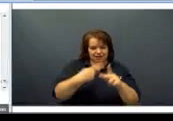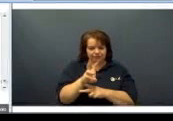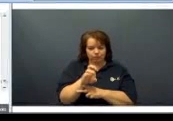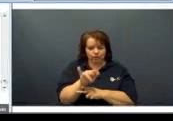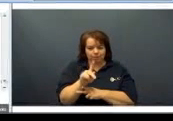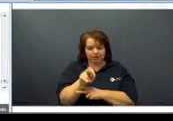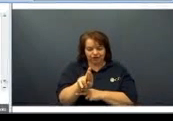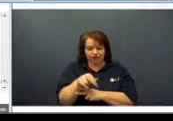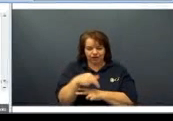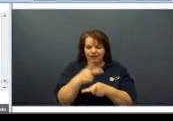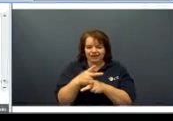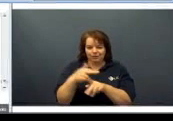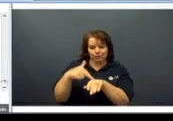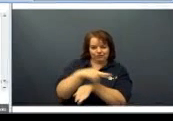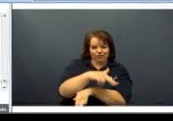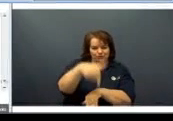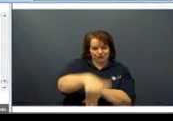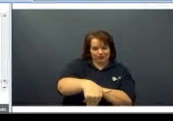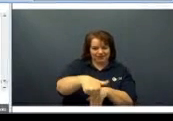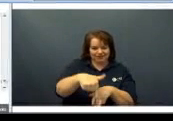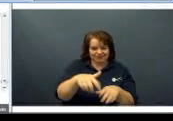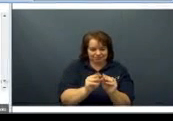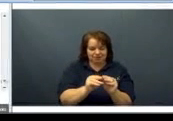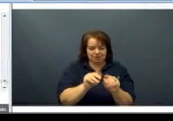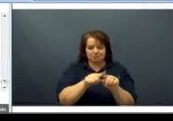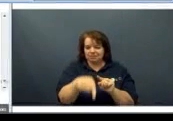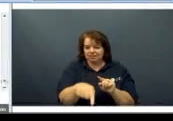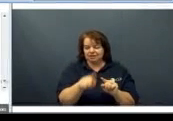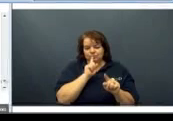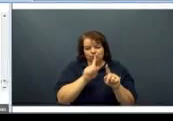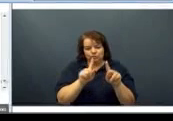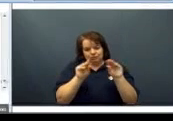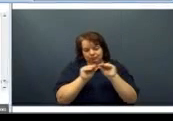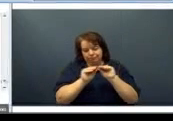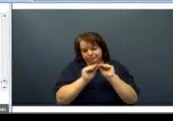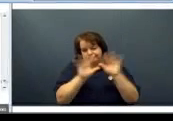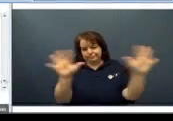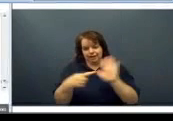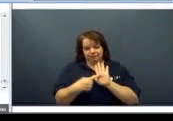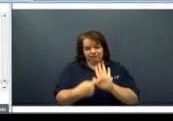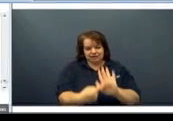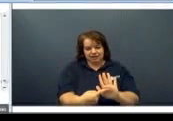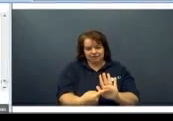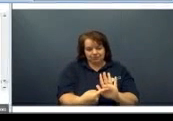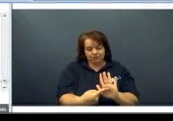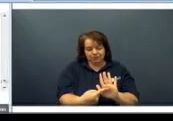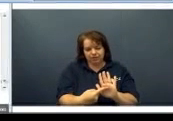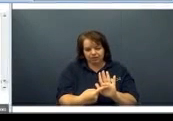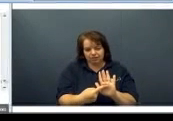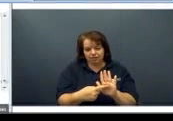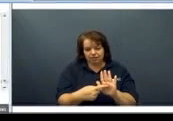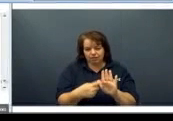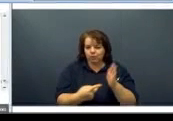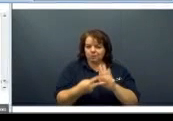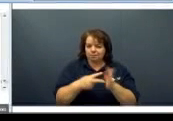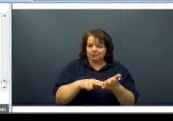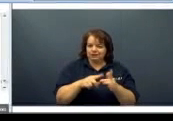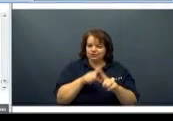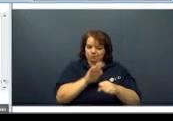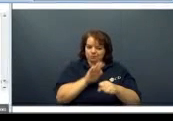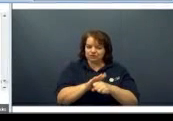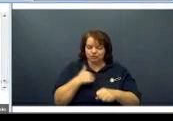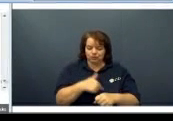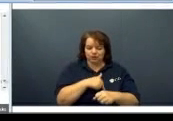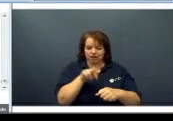discussions like this particular webinar, and I keep referring to that, but that's exactly, I mean, this is a classic example of what